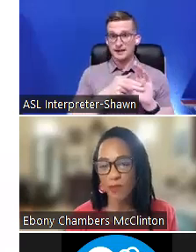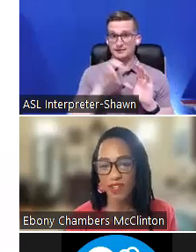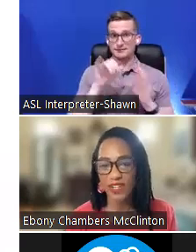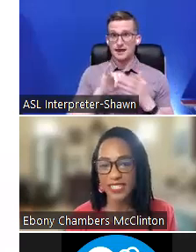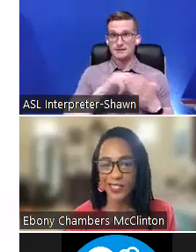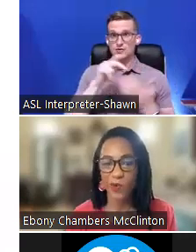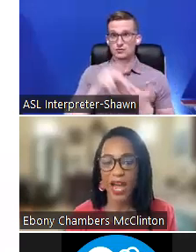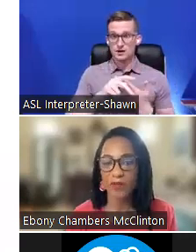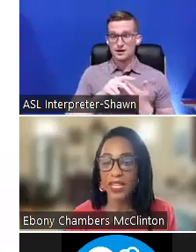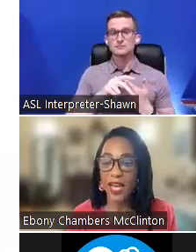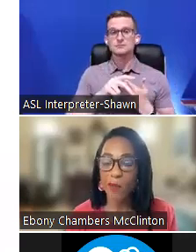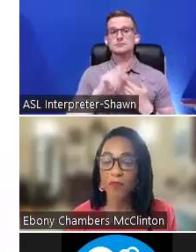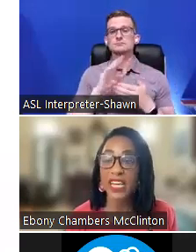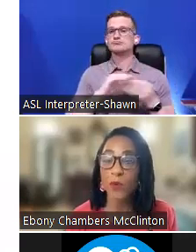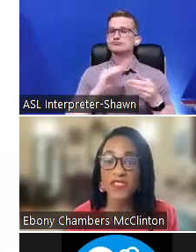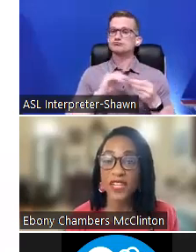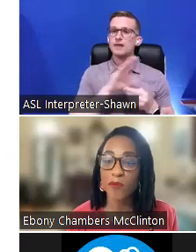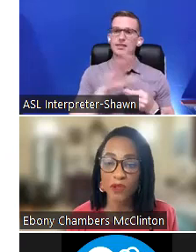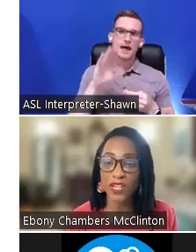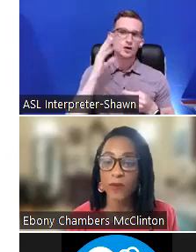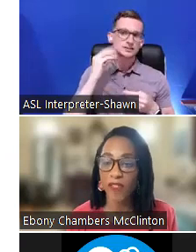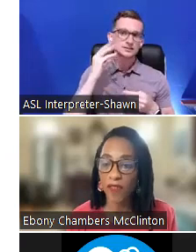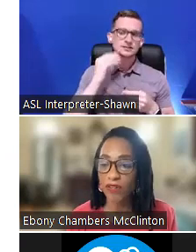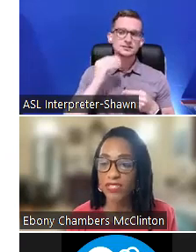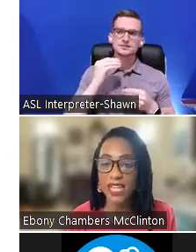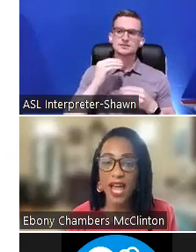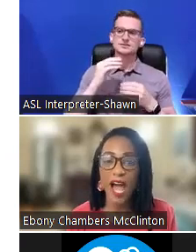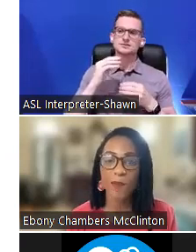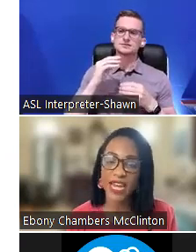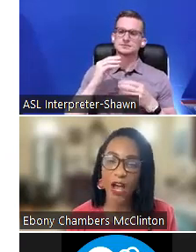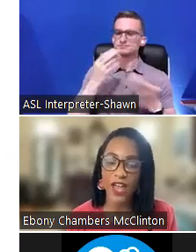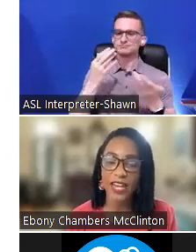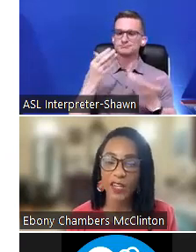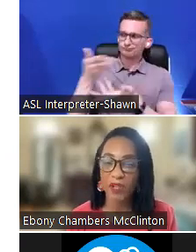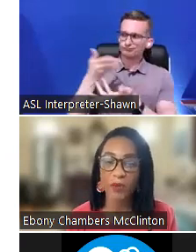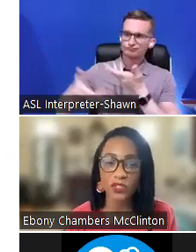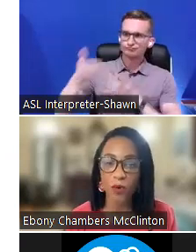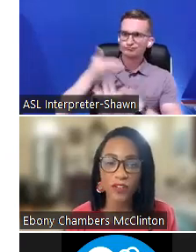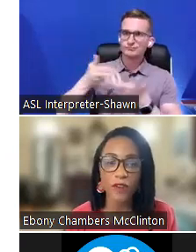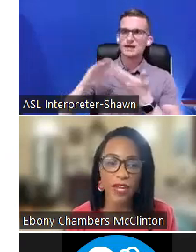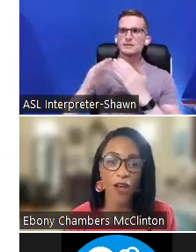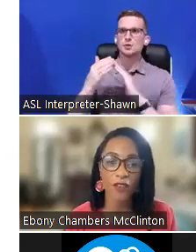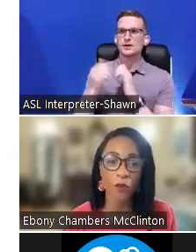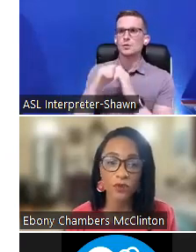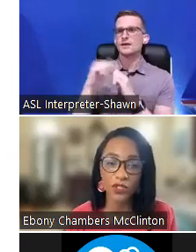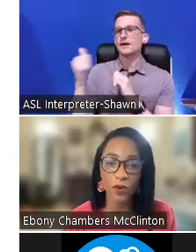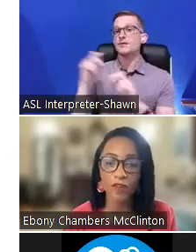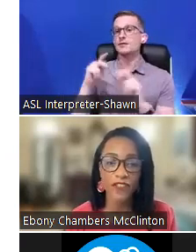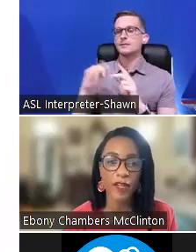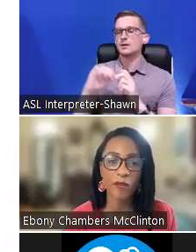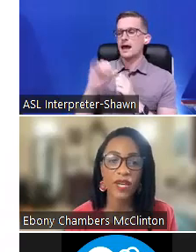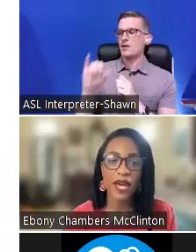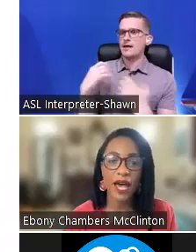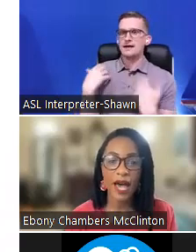their experiences around being within community with others and how that can be restorative and how that was restorative